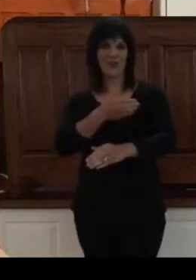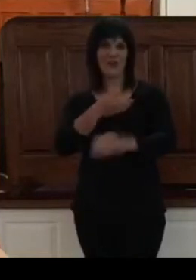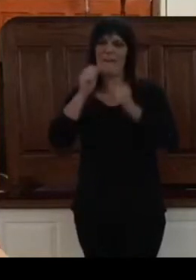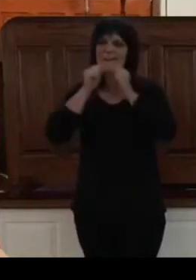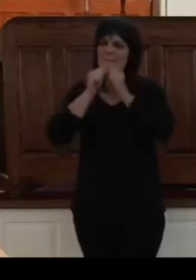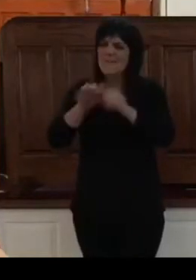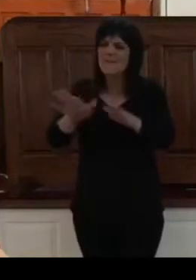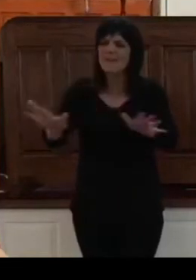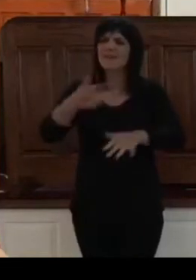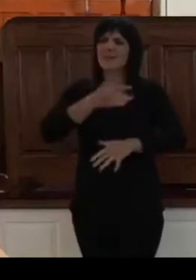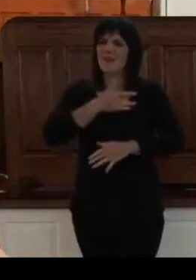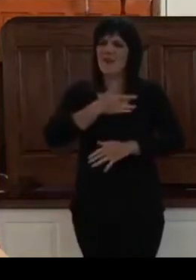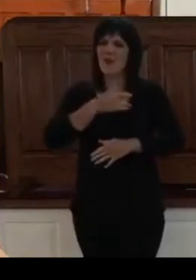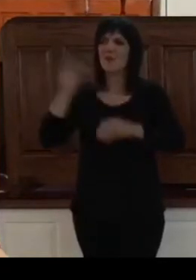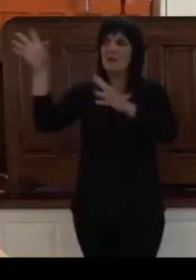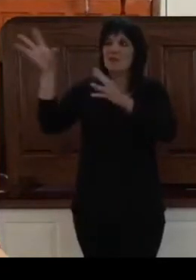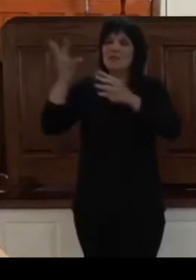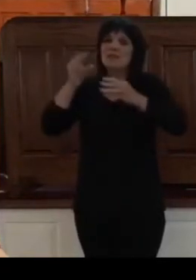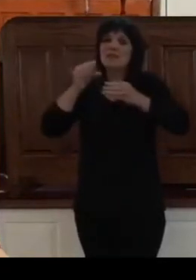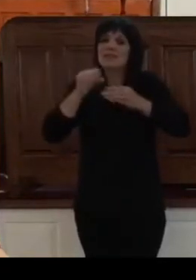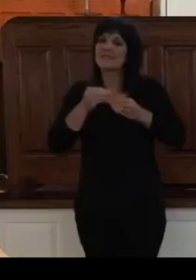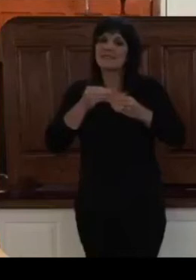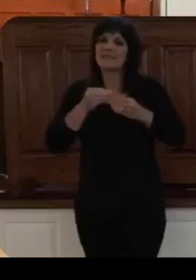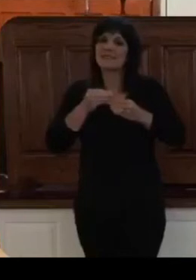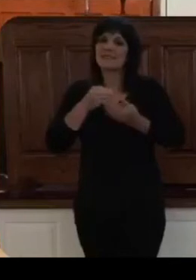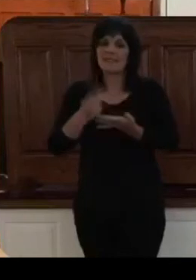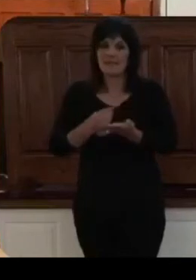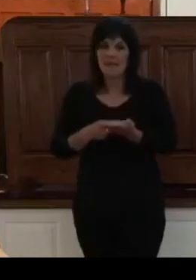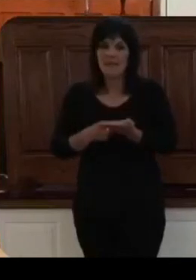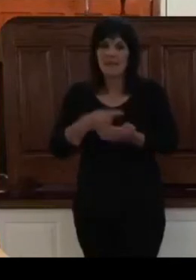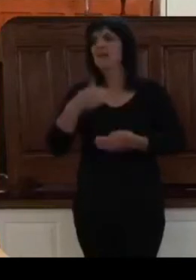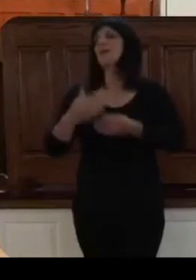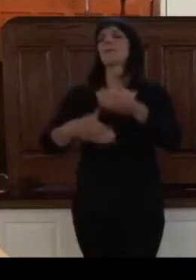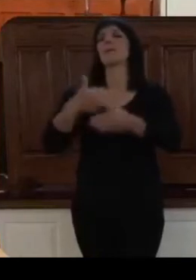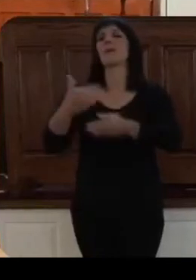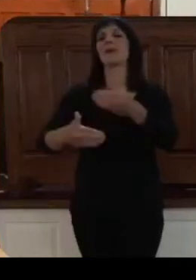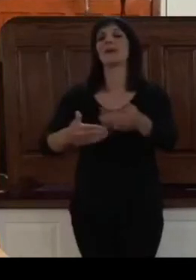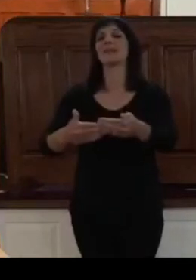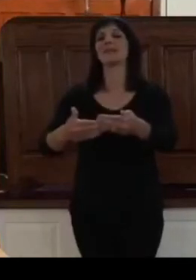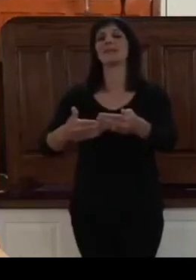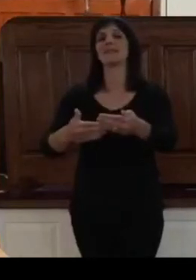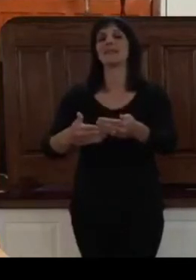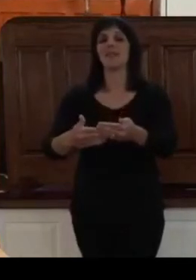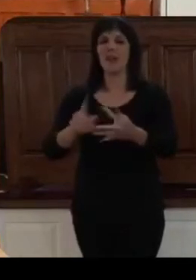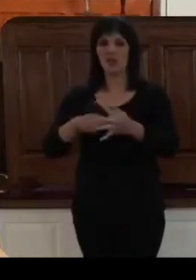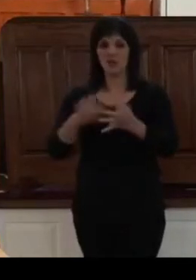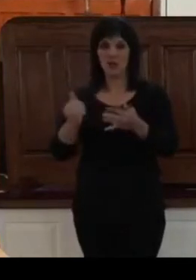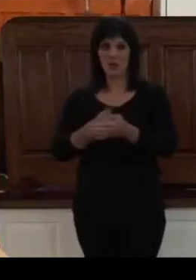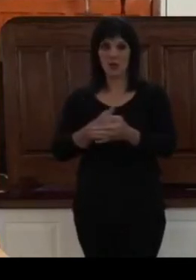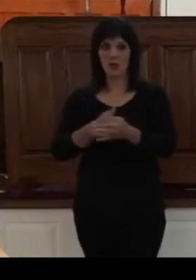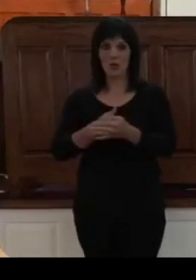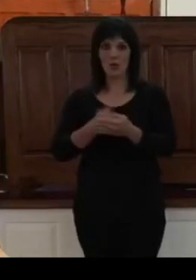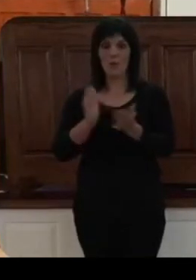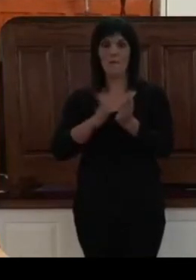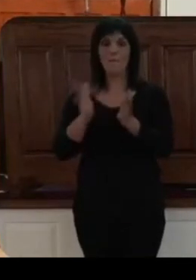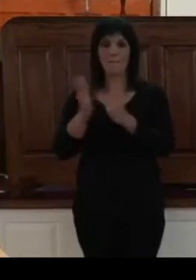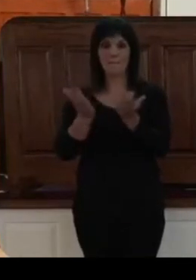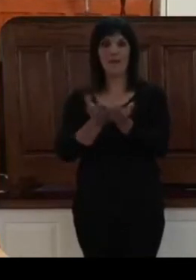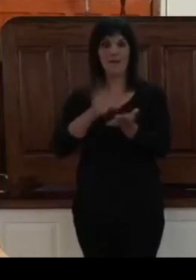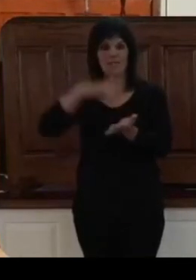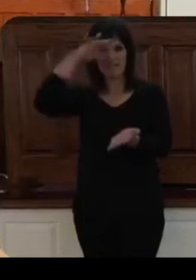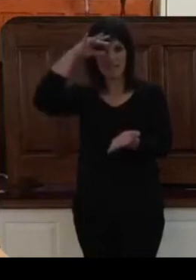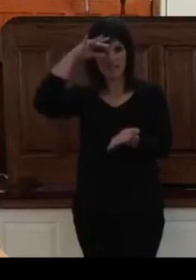our heart, and we receive something from it, we're in progress. When we start a new Bible study or a new Bible reading plan, we're